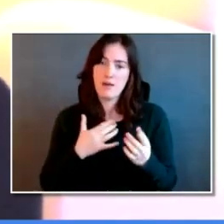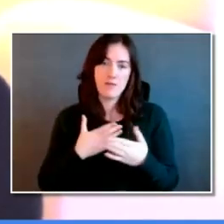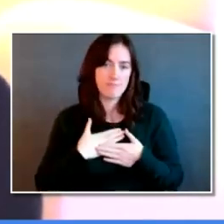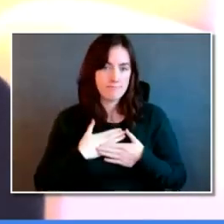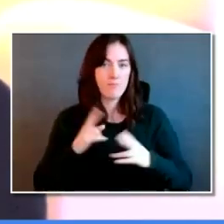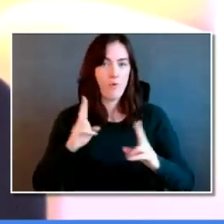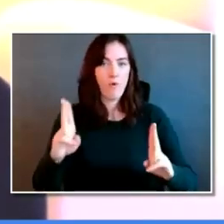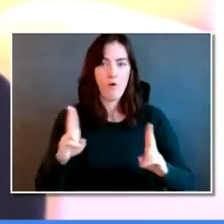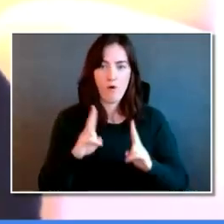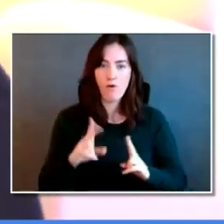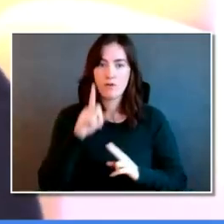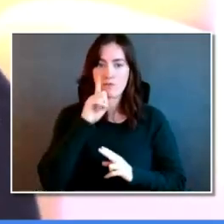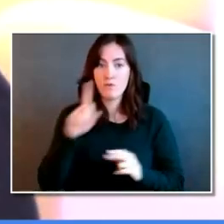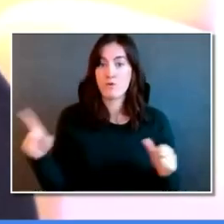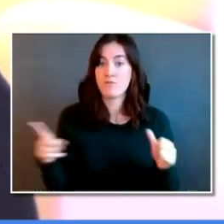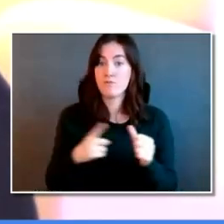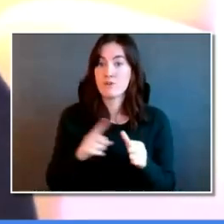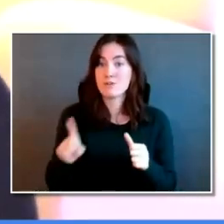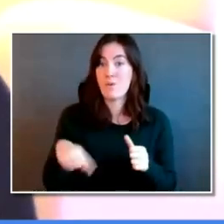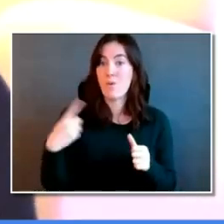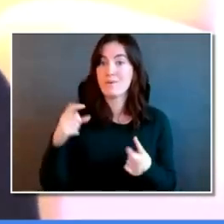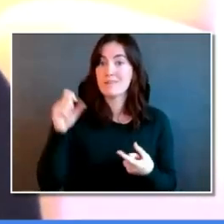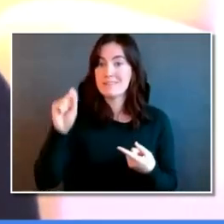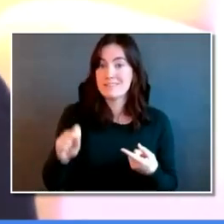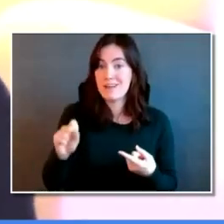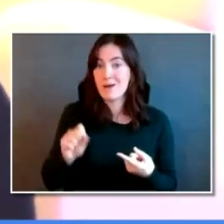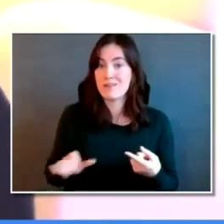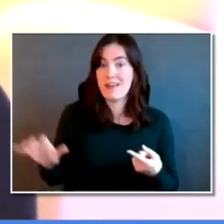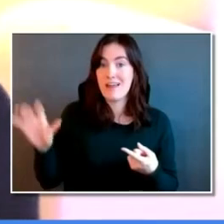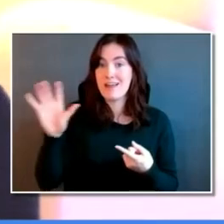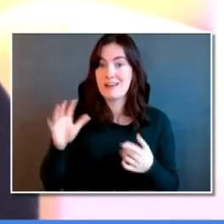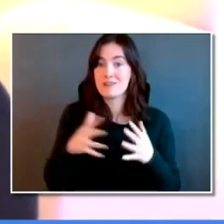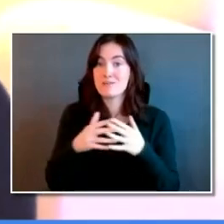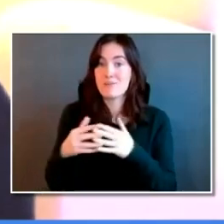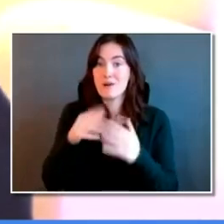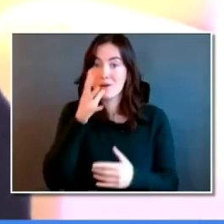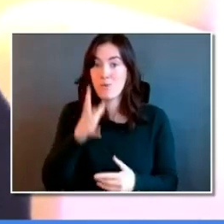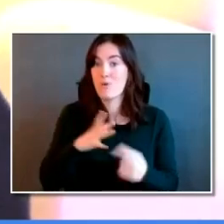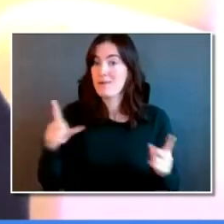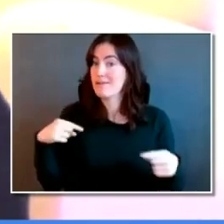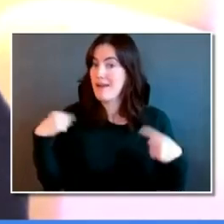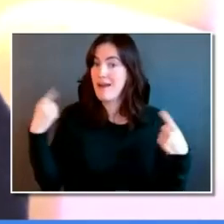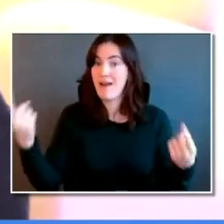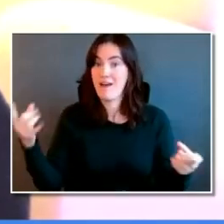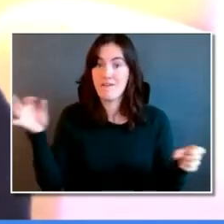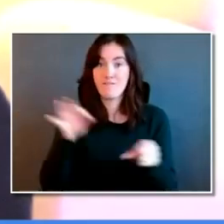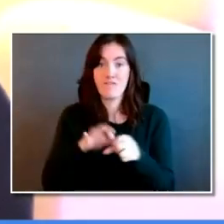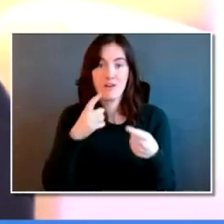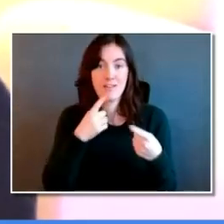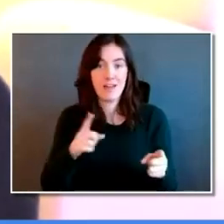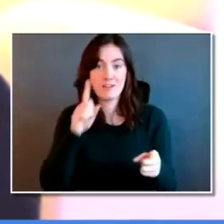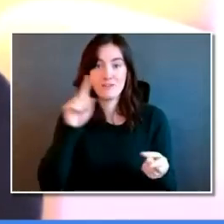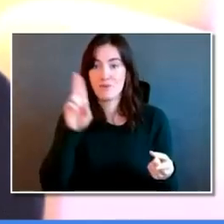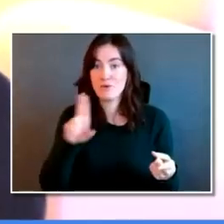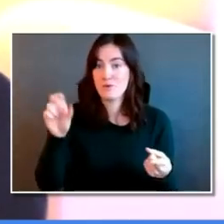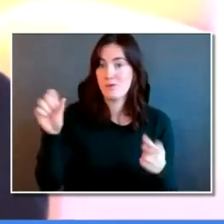be the first and only South Asian American woman ever elected to the United States House,